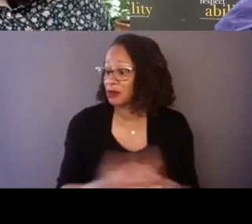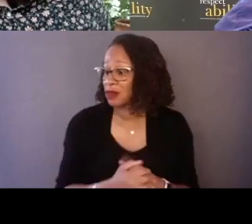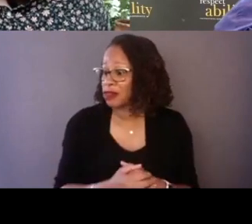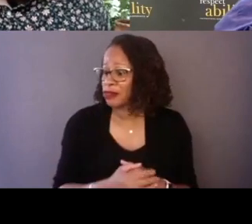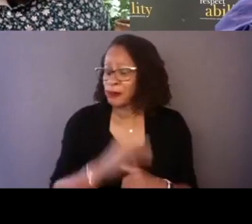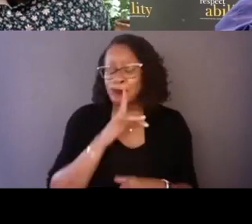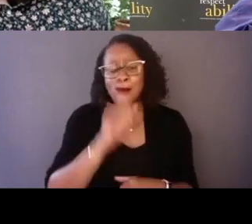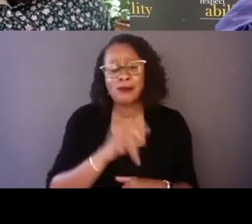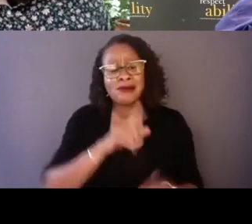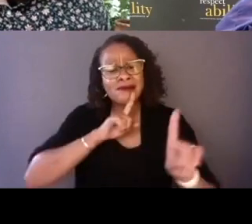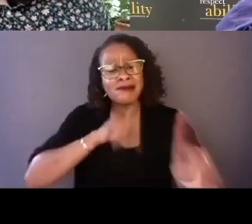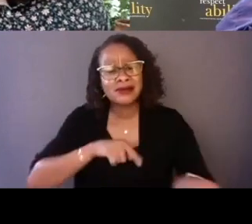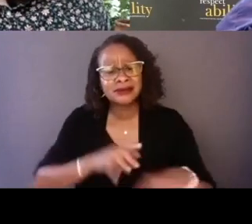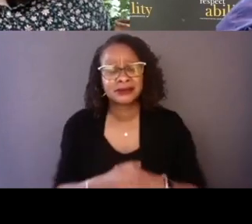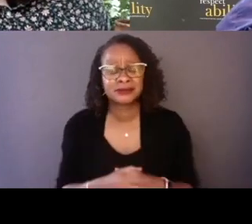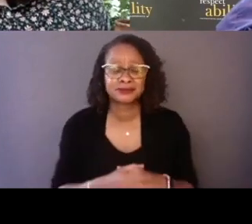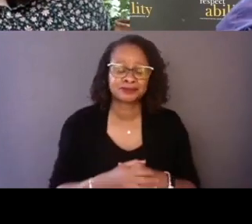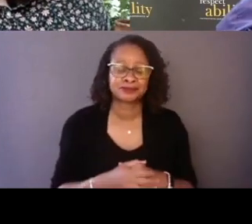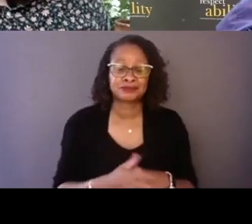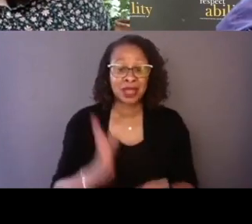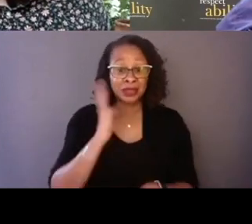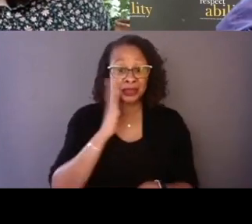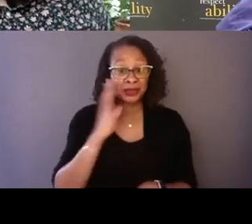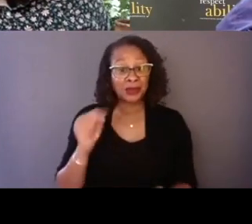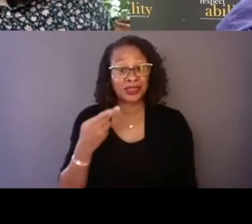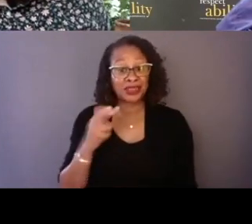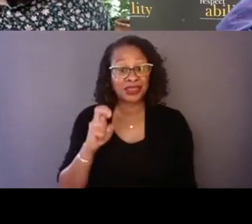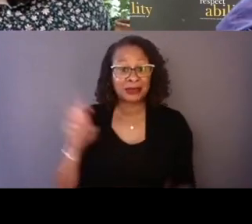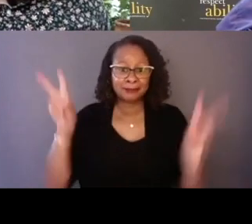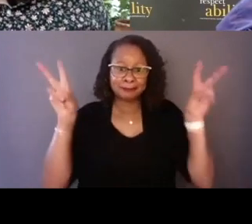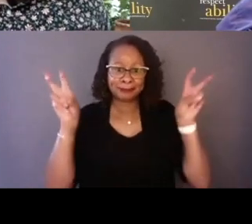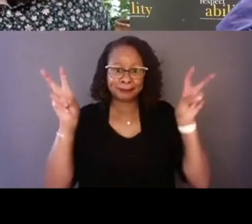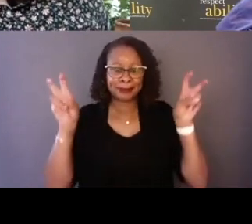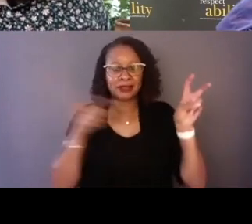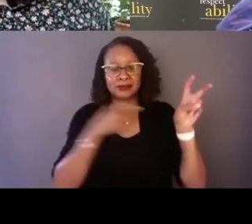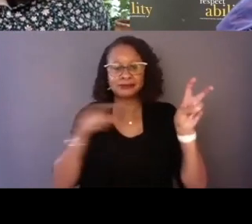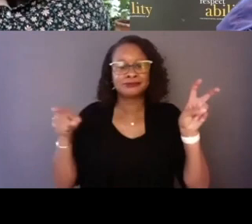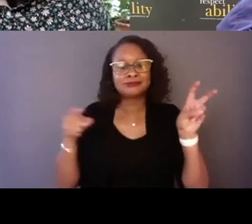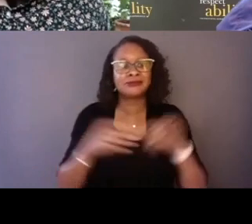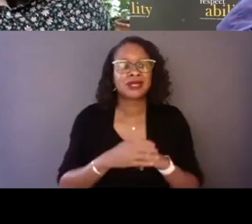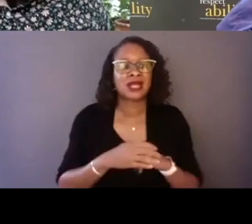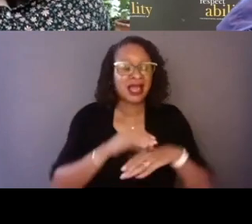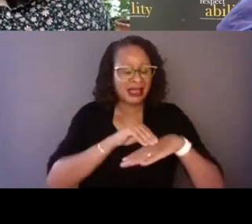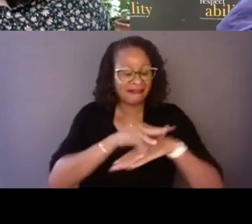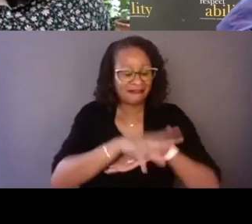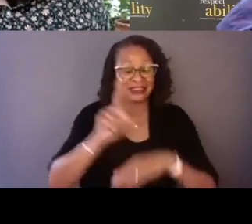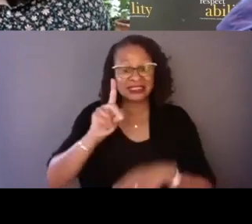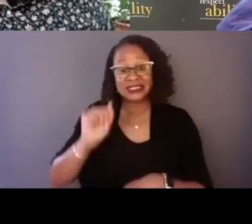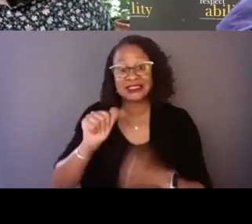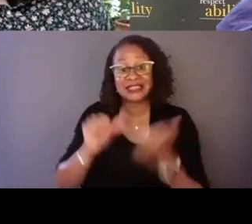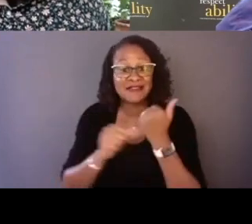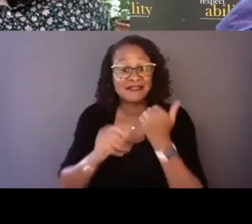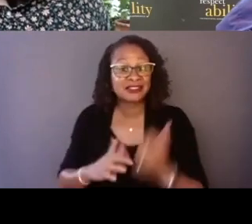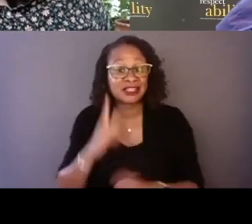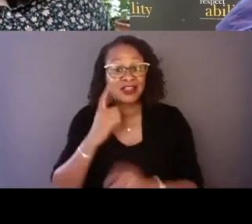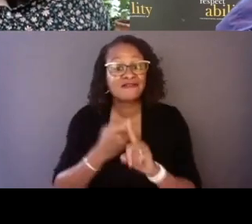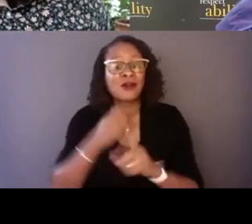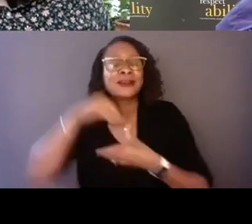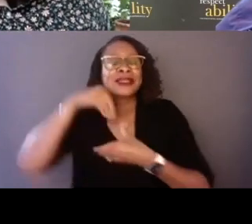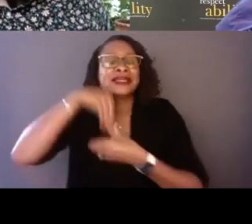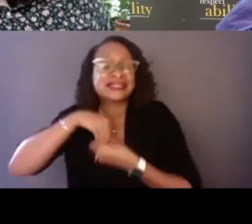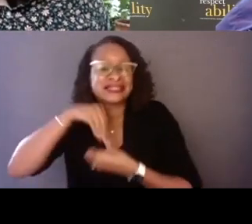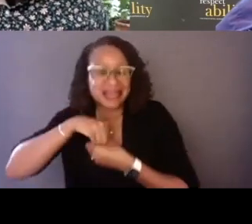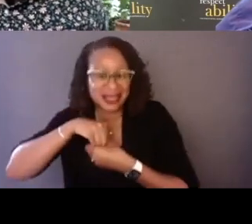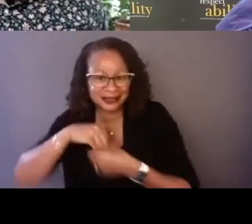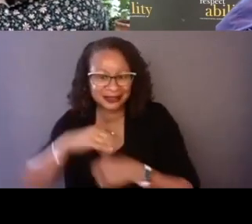really answer. So you know that the theme of this webinar is effective disability advocacy from the inside,